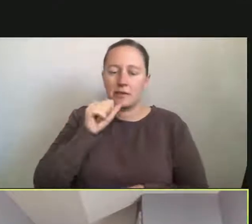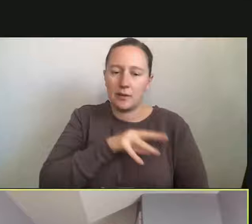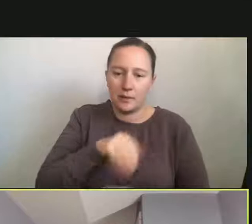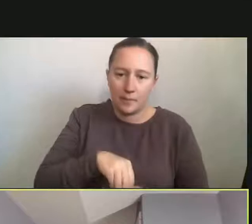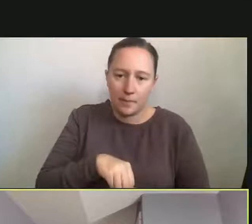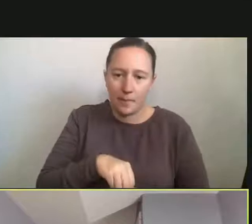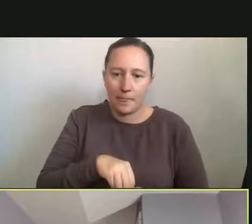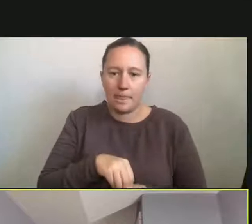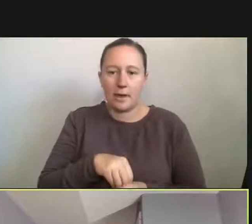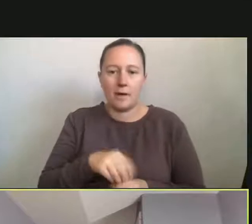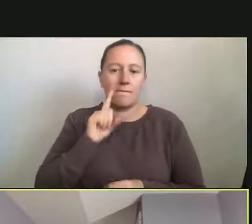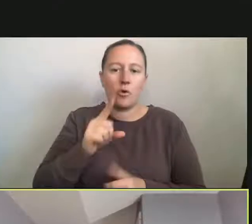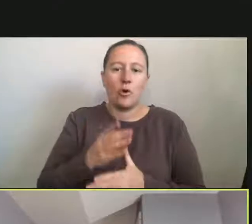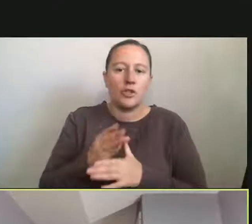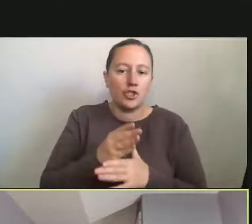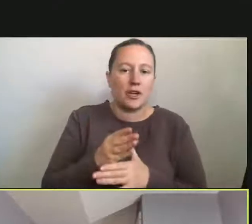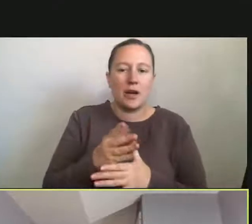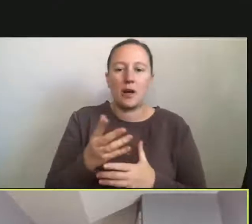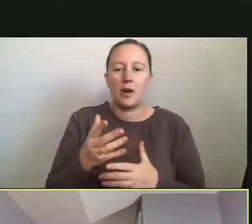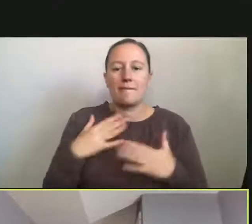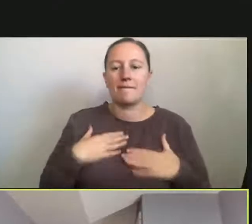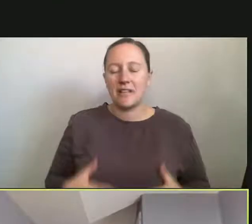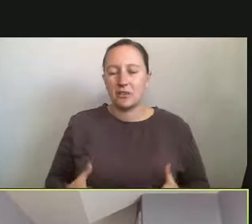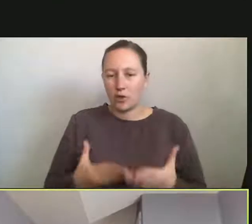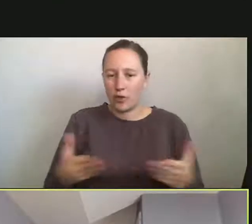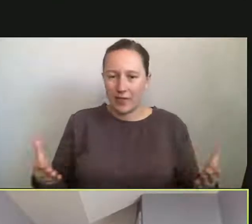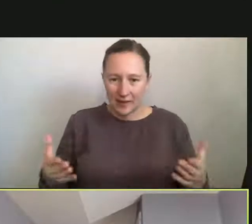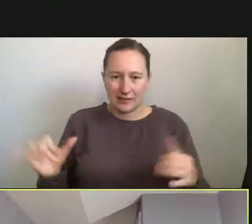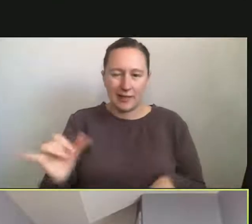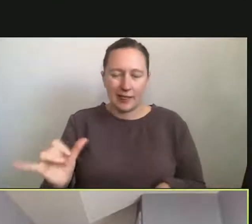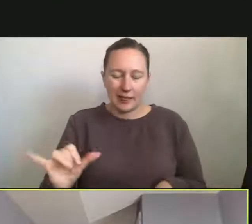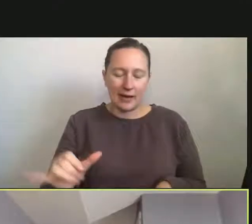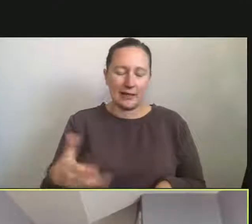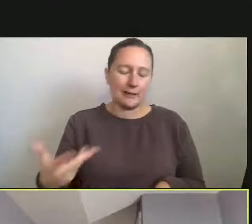us or to share, physical objects like